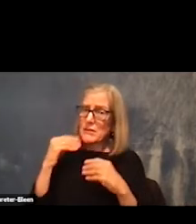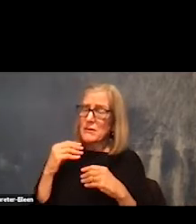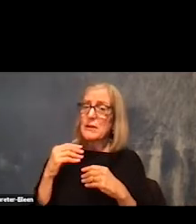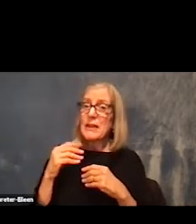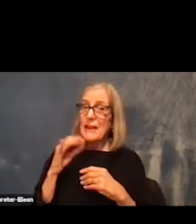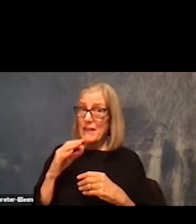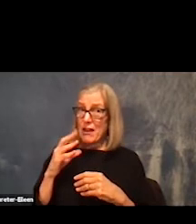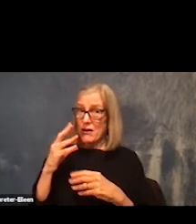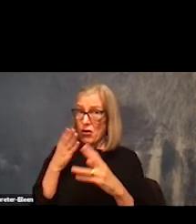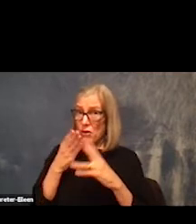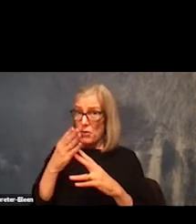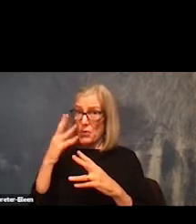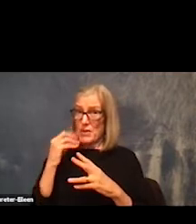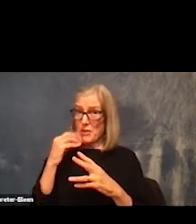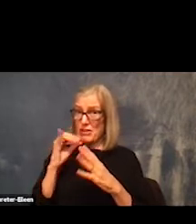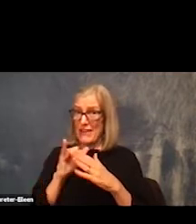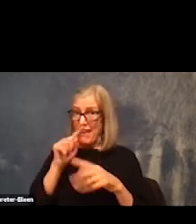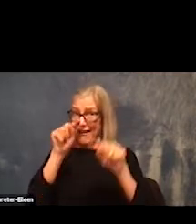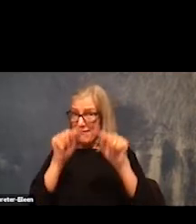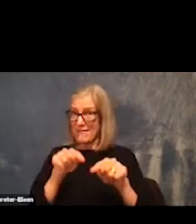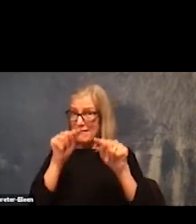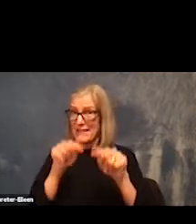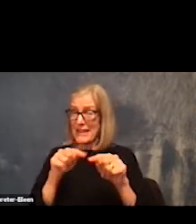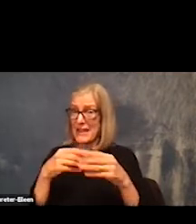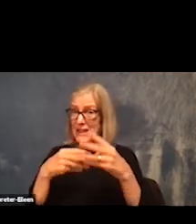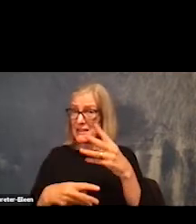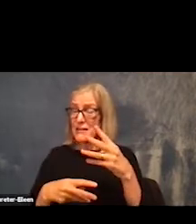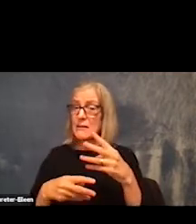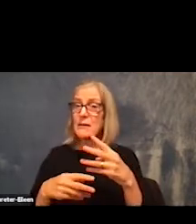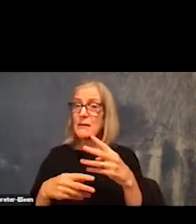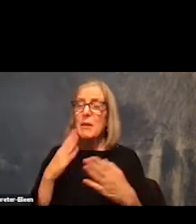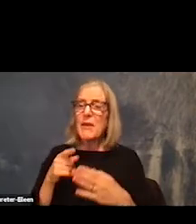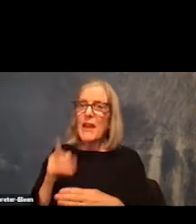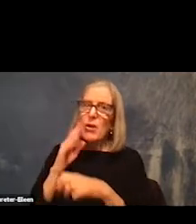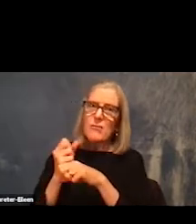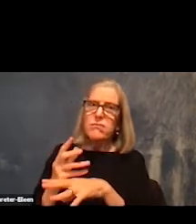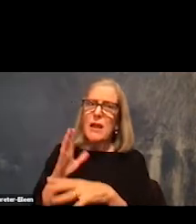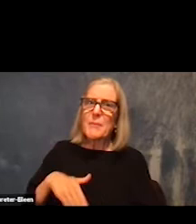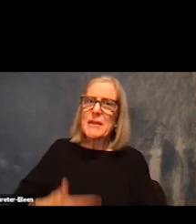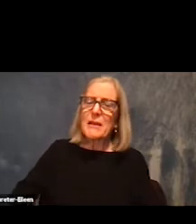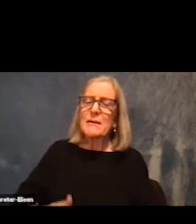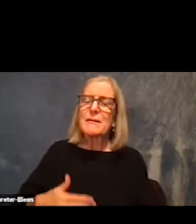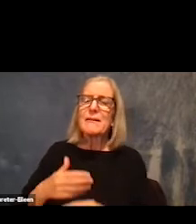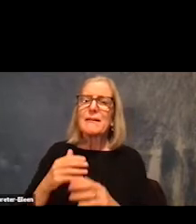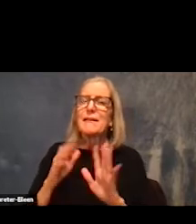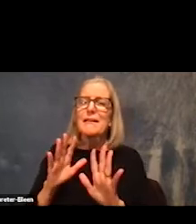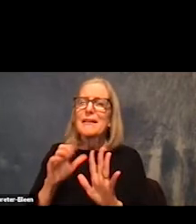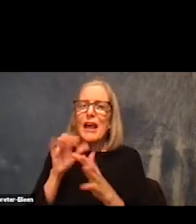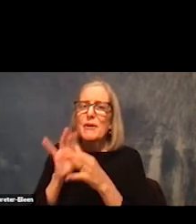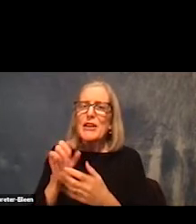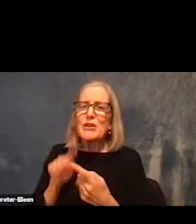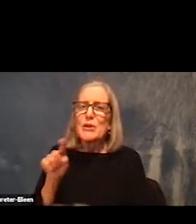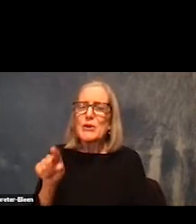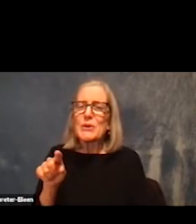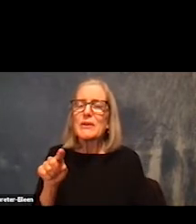out, but it may not have anything to do with you. Would you relate to a family differently if you were aware of these